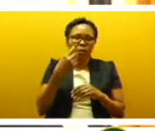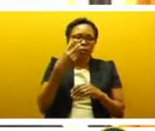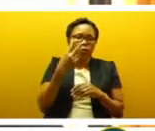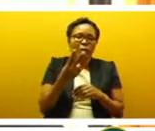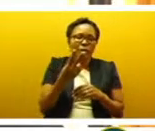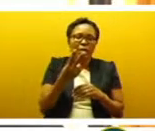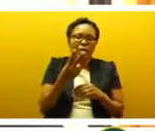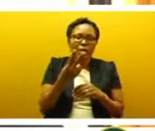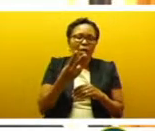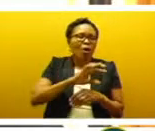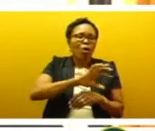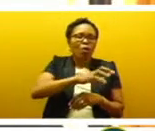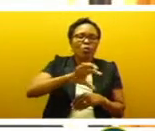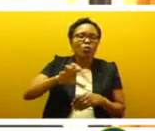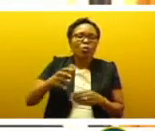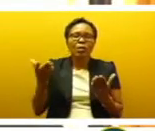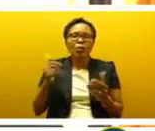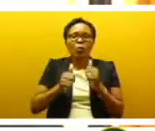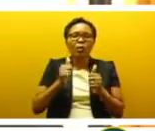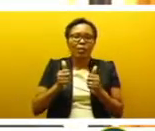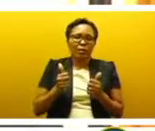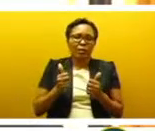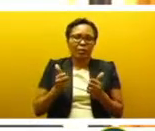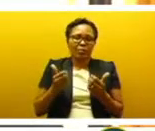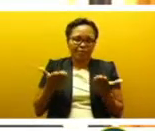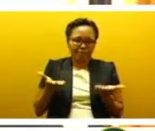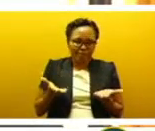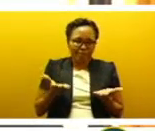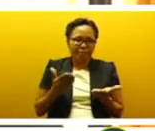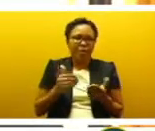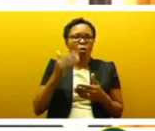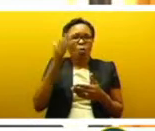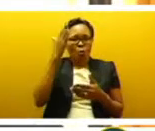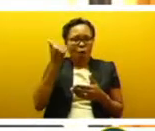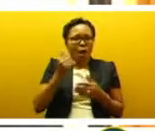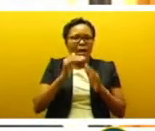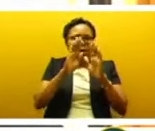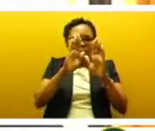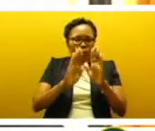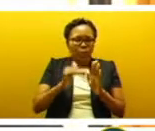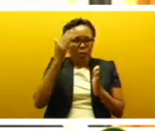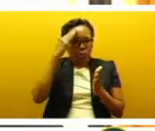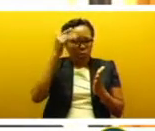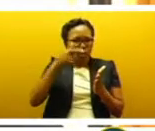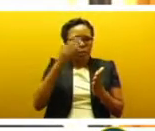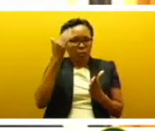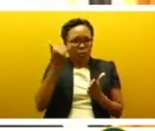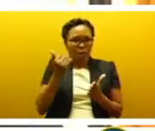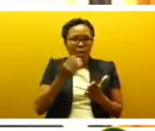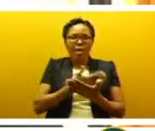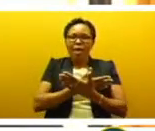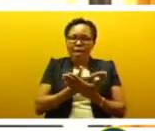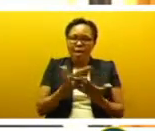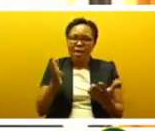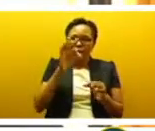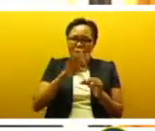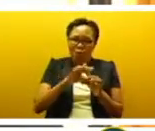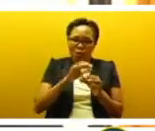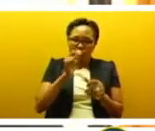this particular constituency. Why is it important for us to factor this in? It's because any voting that was